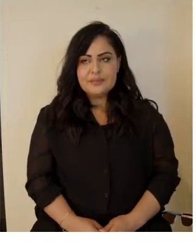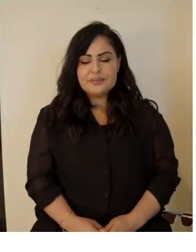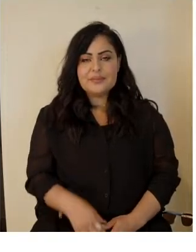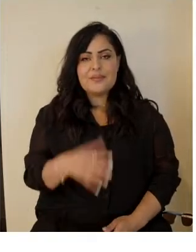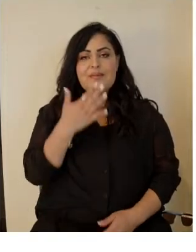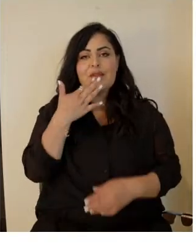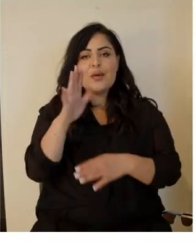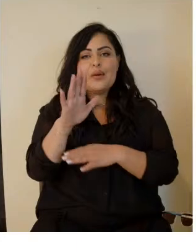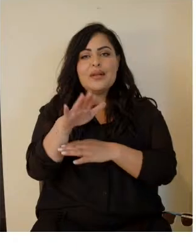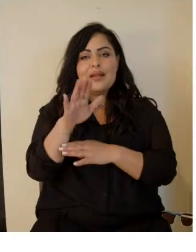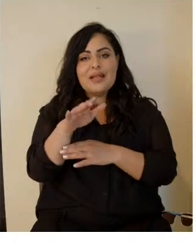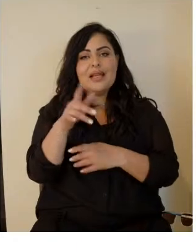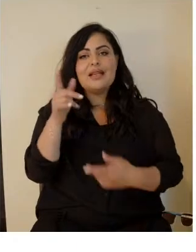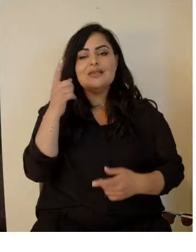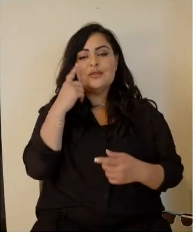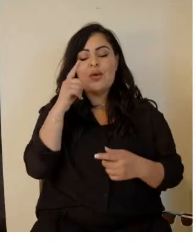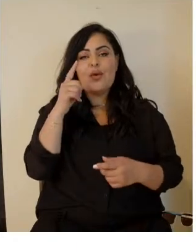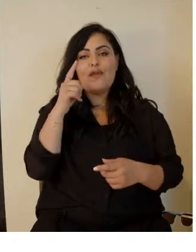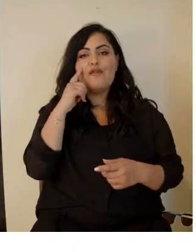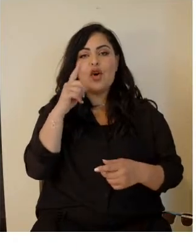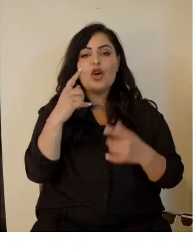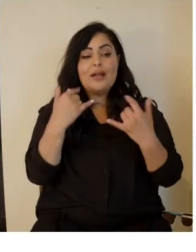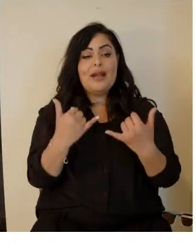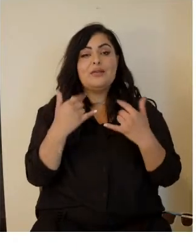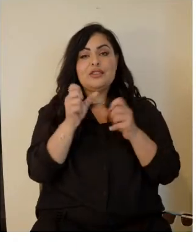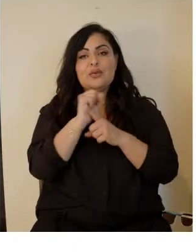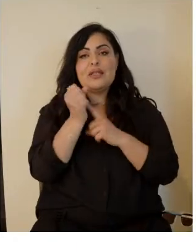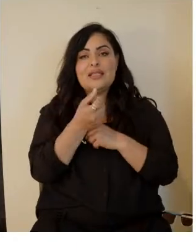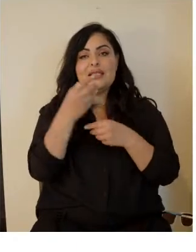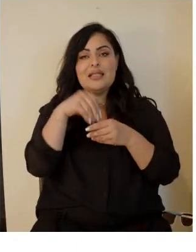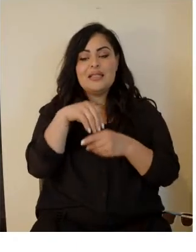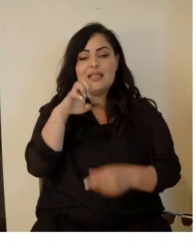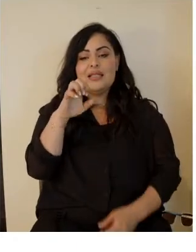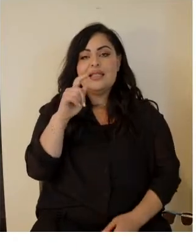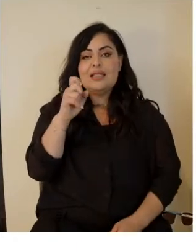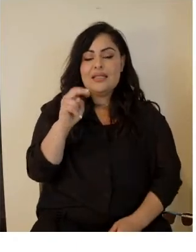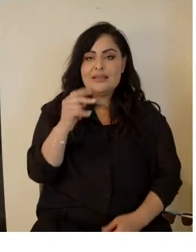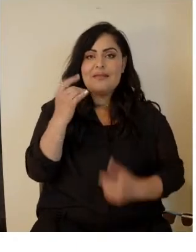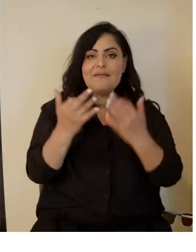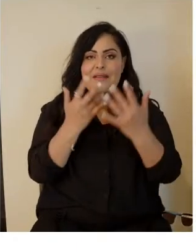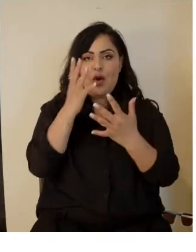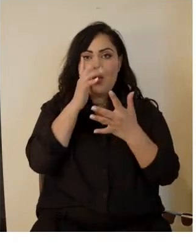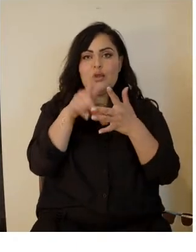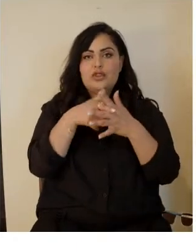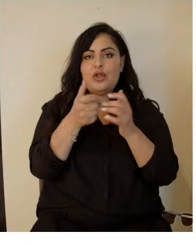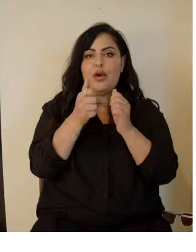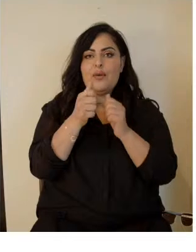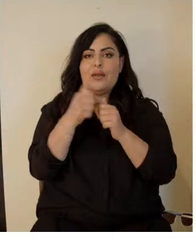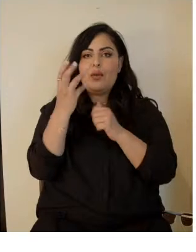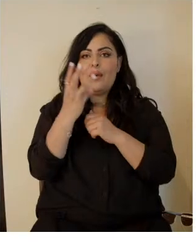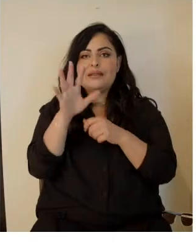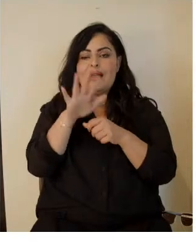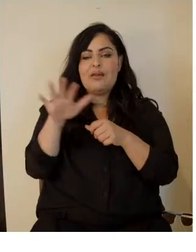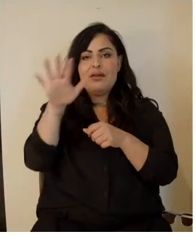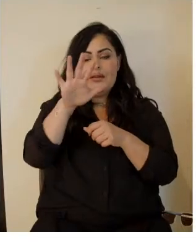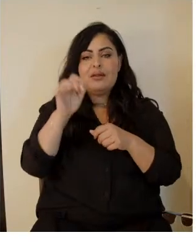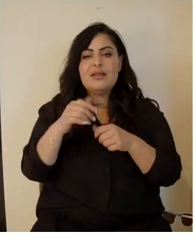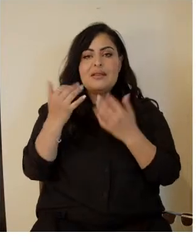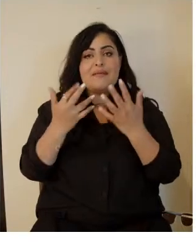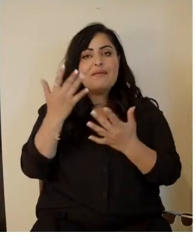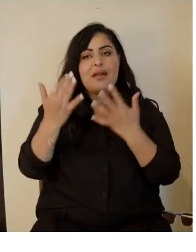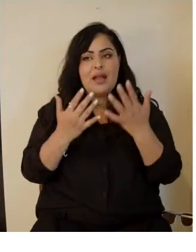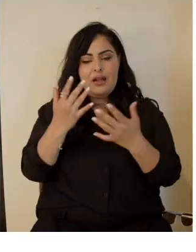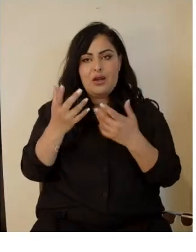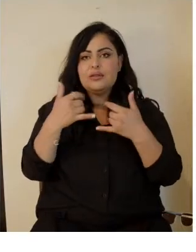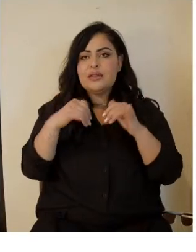Good evening. So for current situation here on the Eaton fire, I'll start off over here on the west side of the fire. The